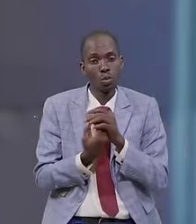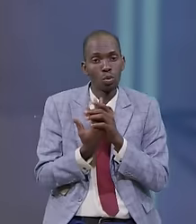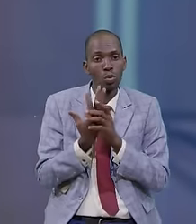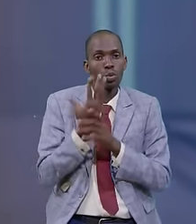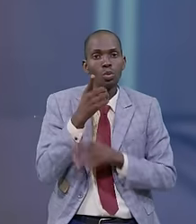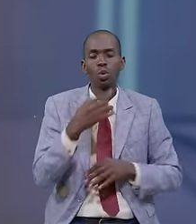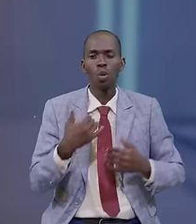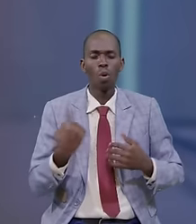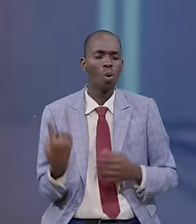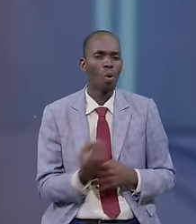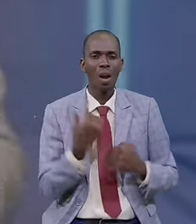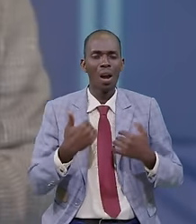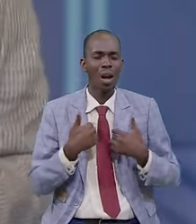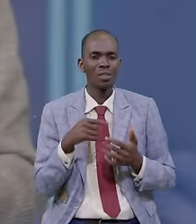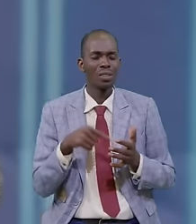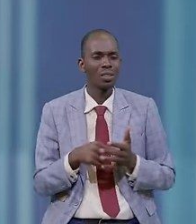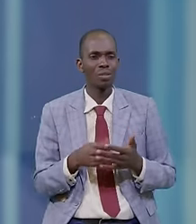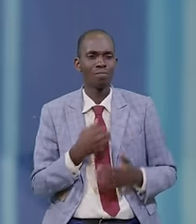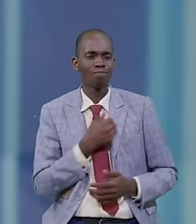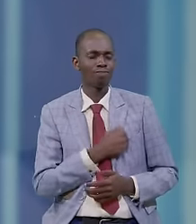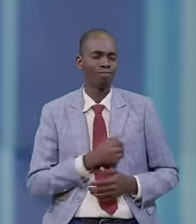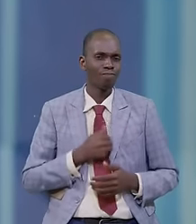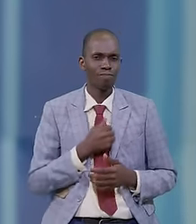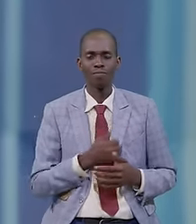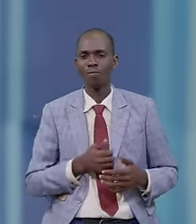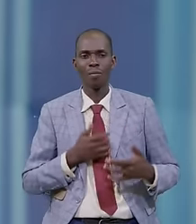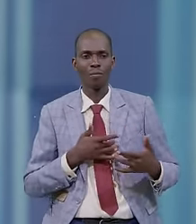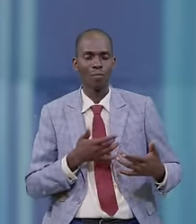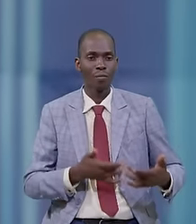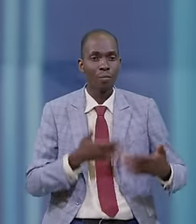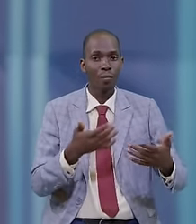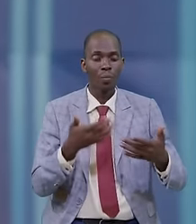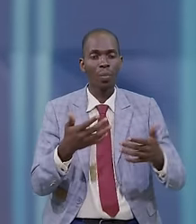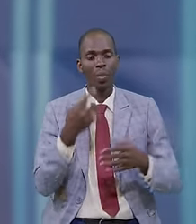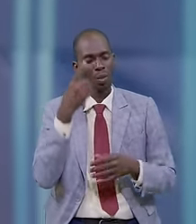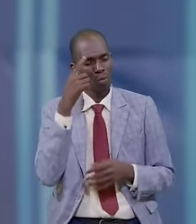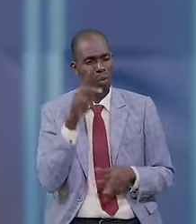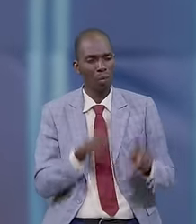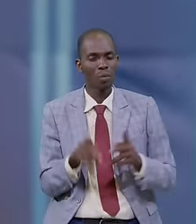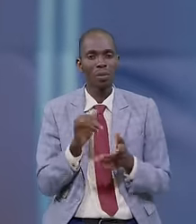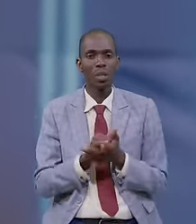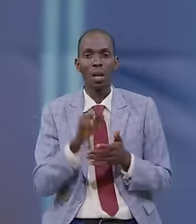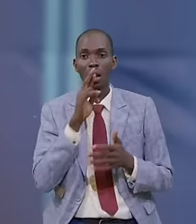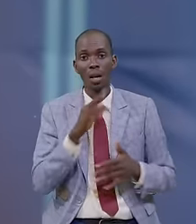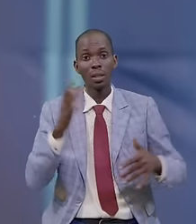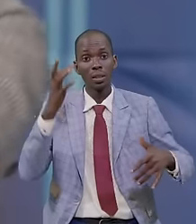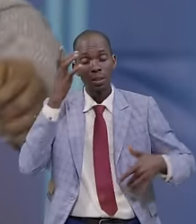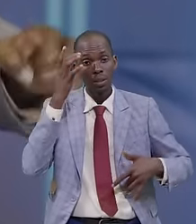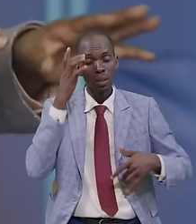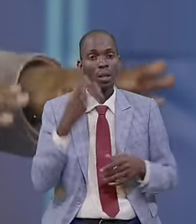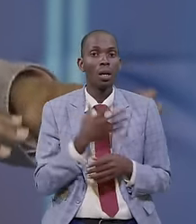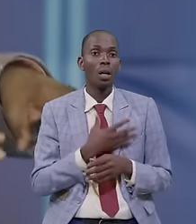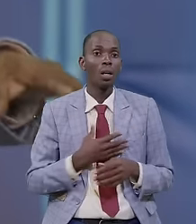pity, and you always have this compassion and mercy. Doesn't show you something? You're on the line